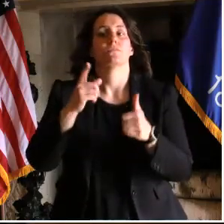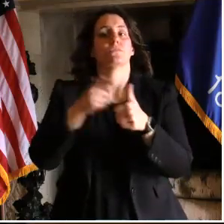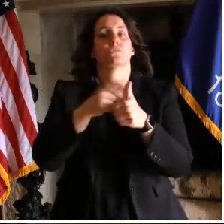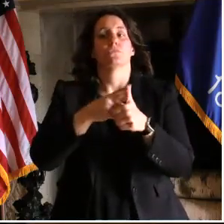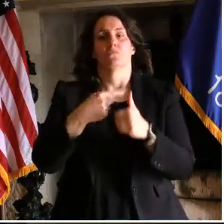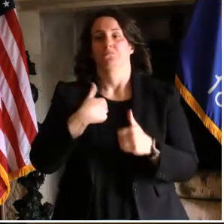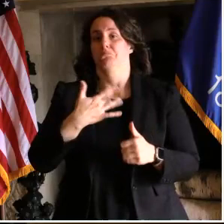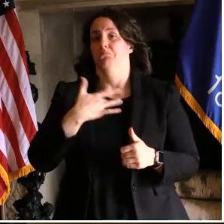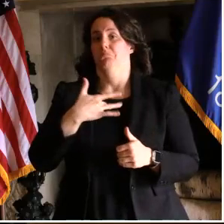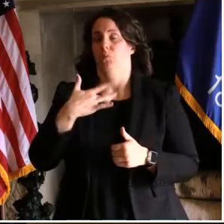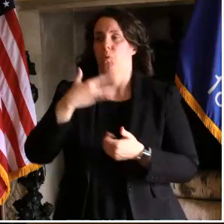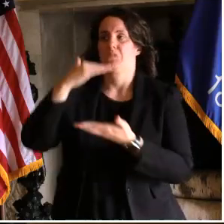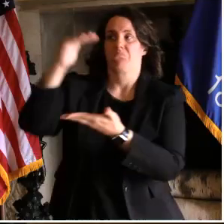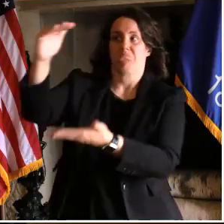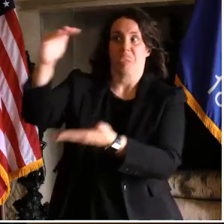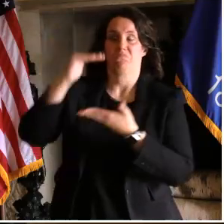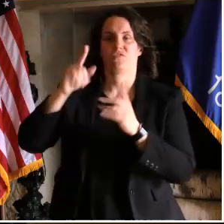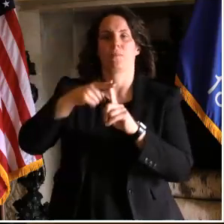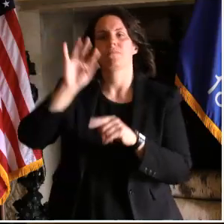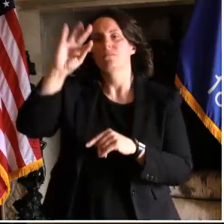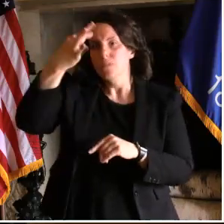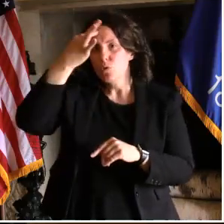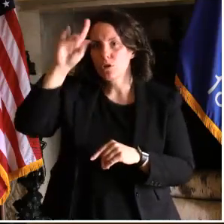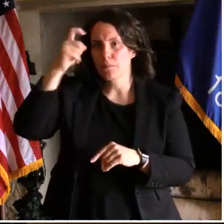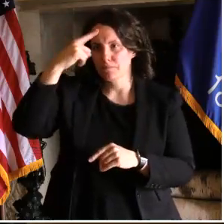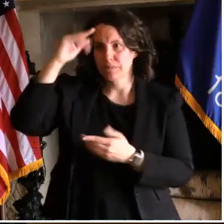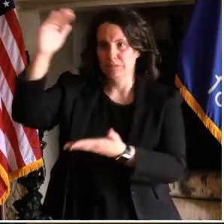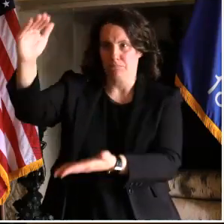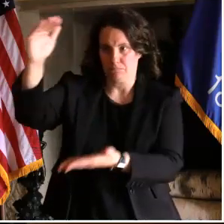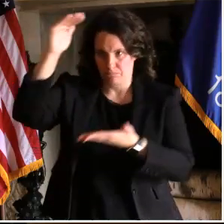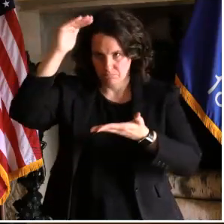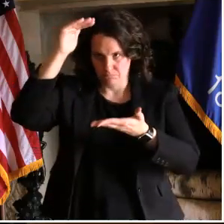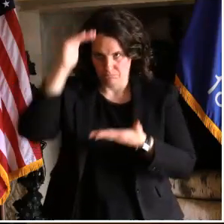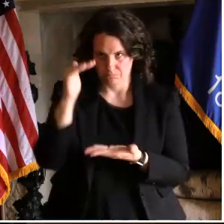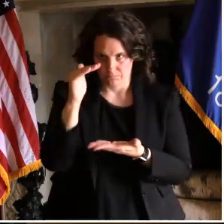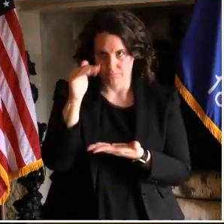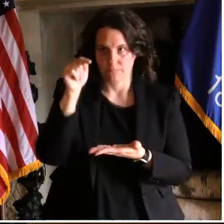National Stockpile, and we will complete deliveries to